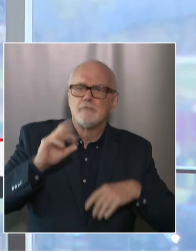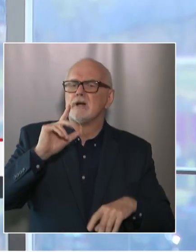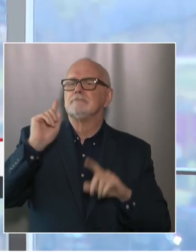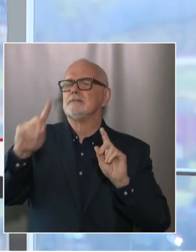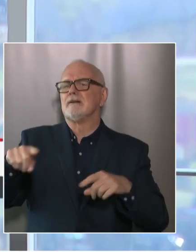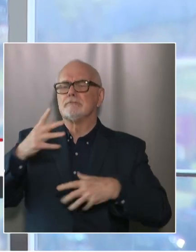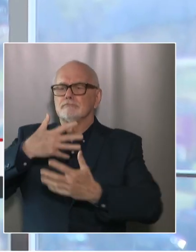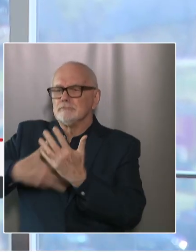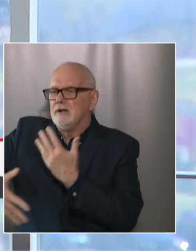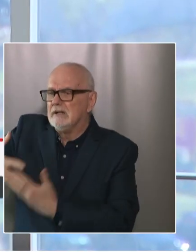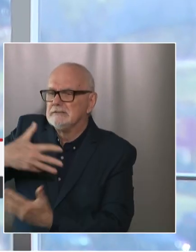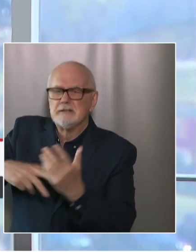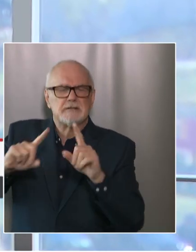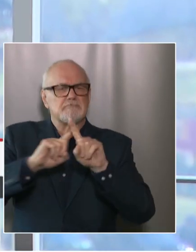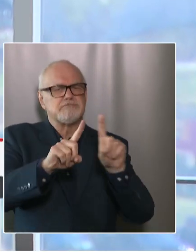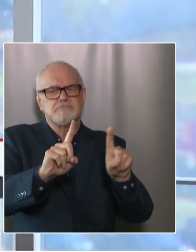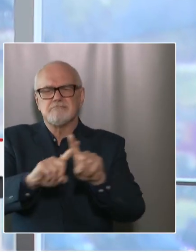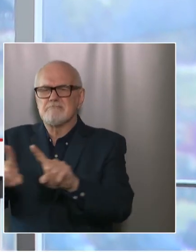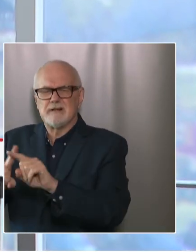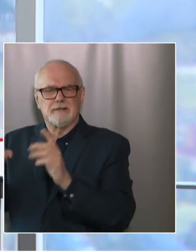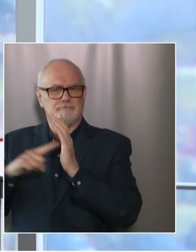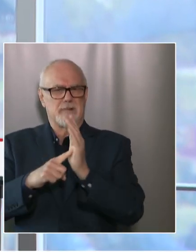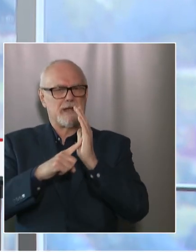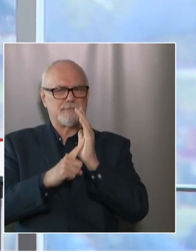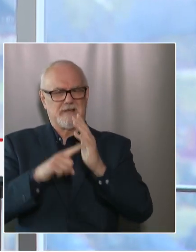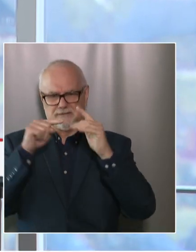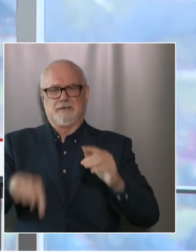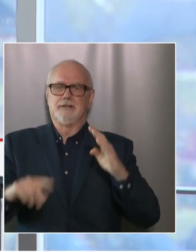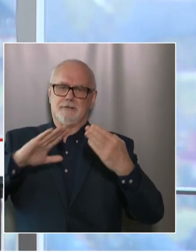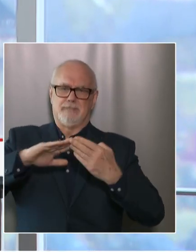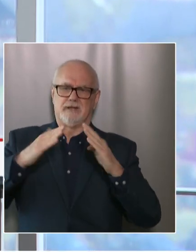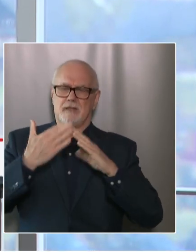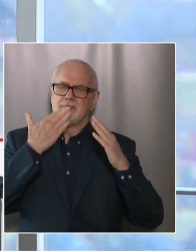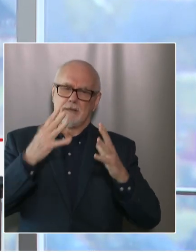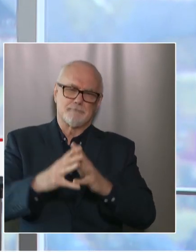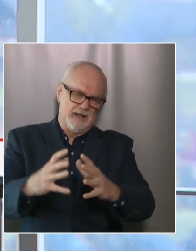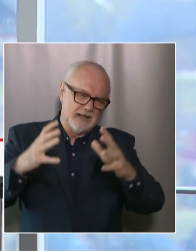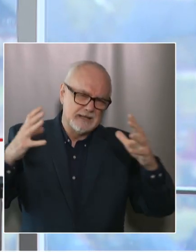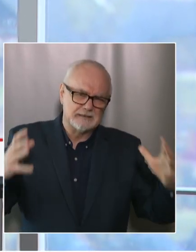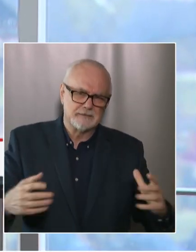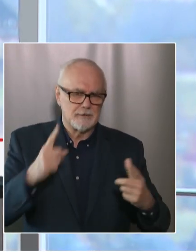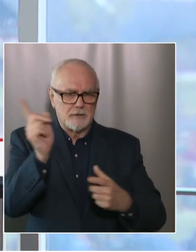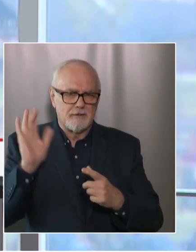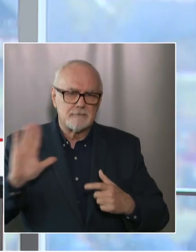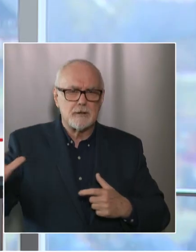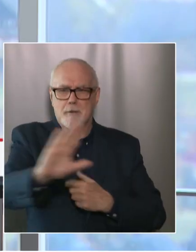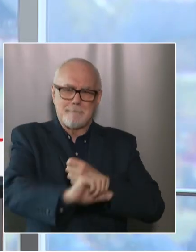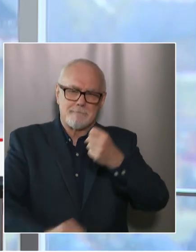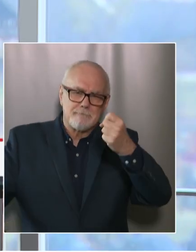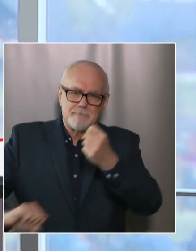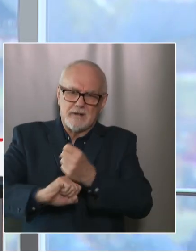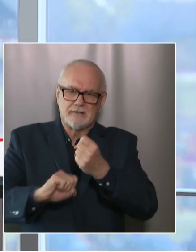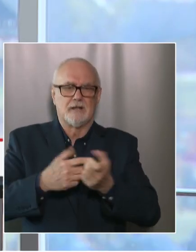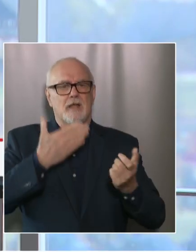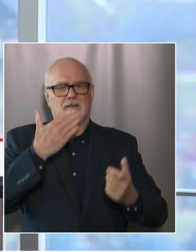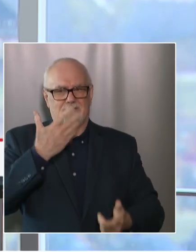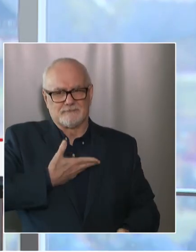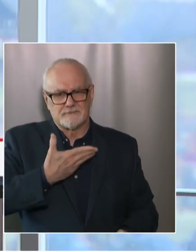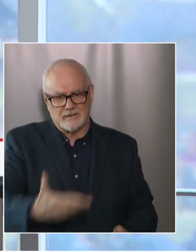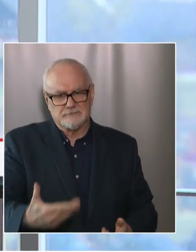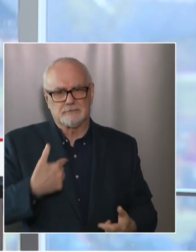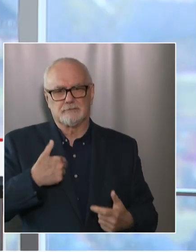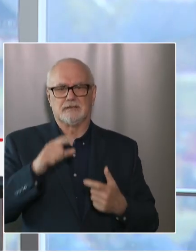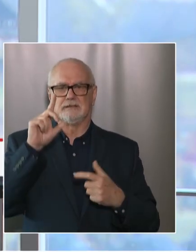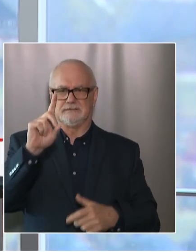the way through. So thank you again for your support. Thank you for the warm welcome to DC. And it's my pleasure to welcome back the Deputy Mayor